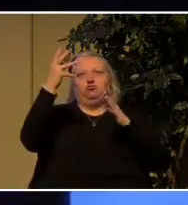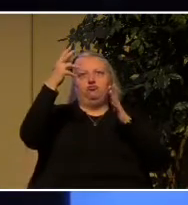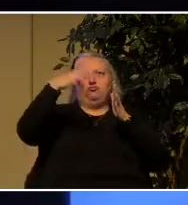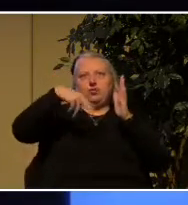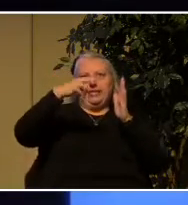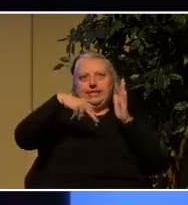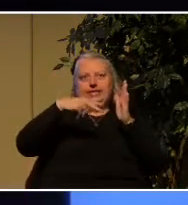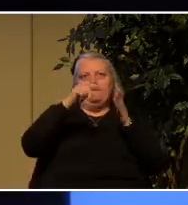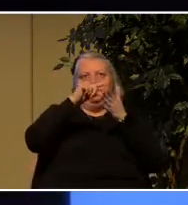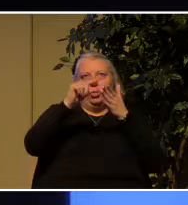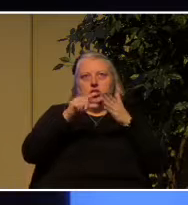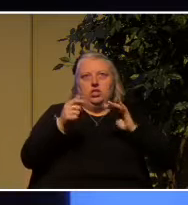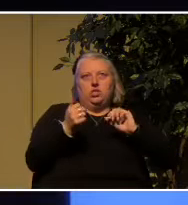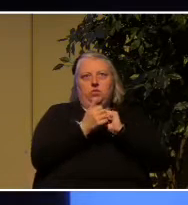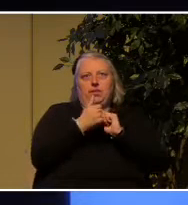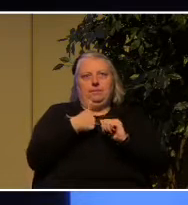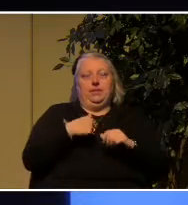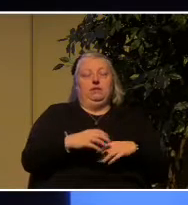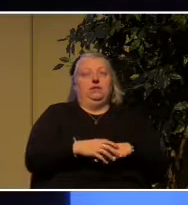8